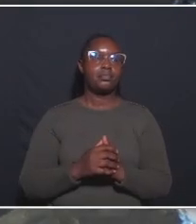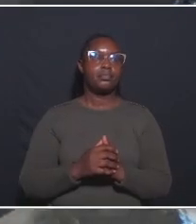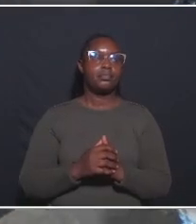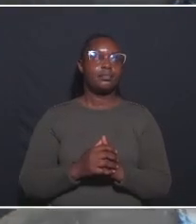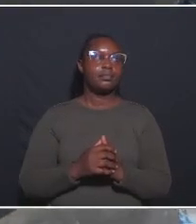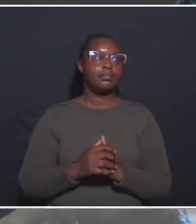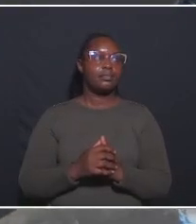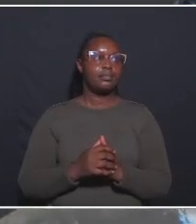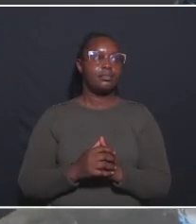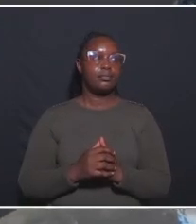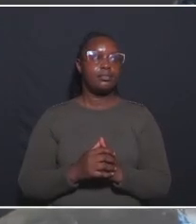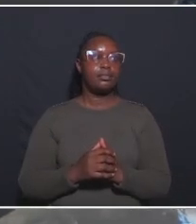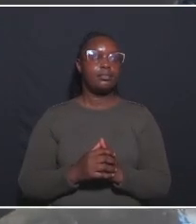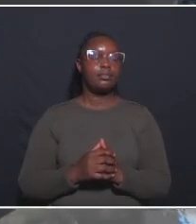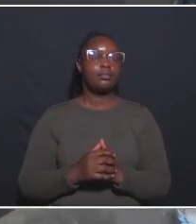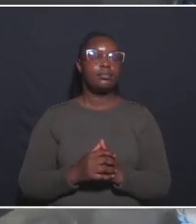up.